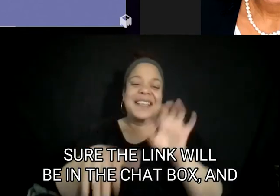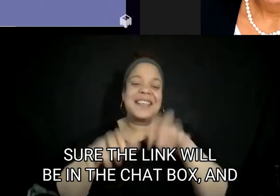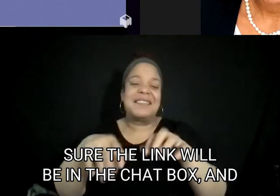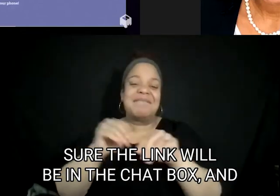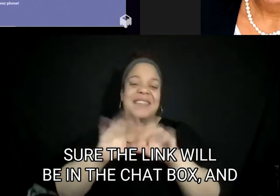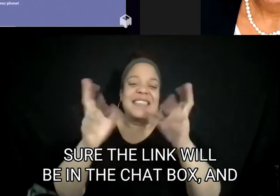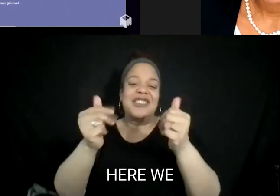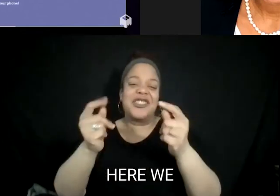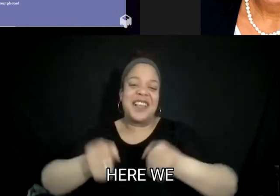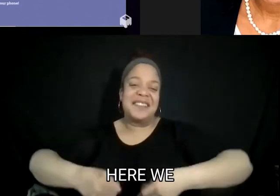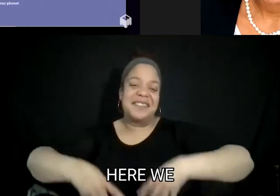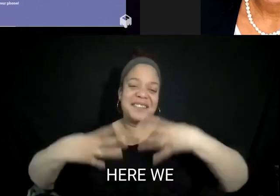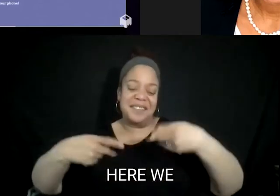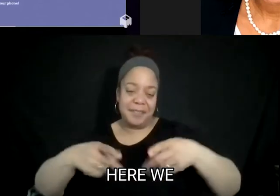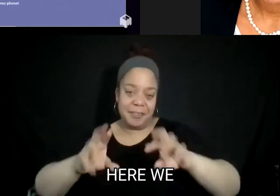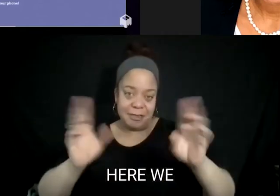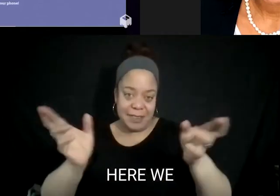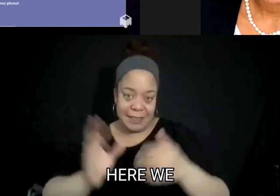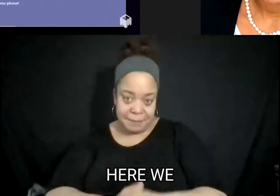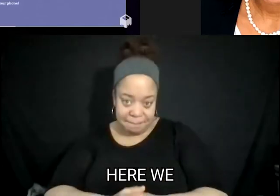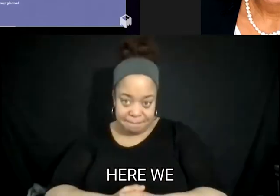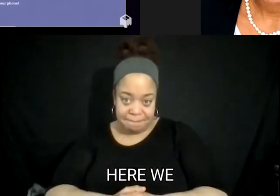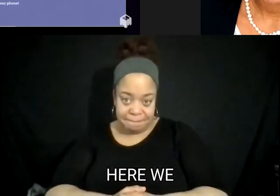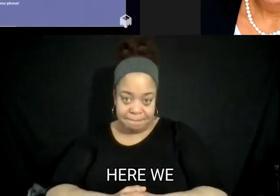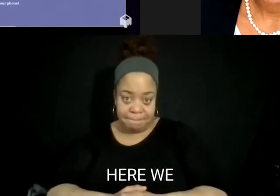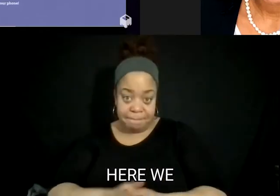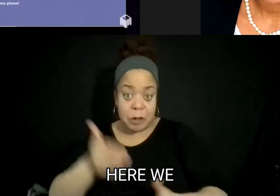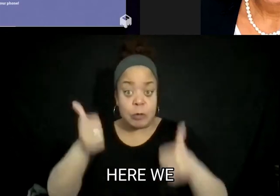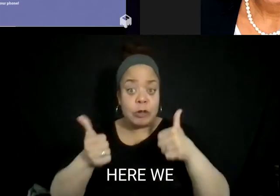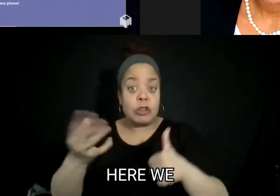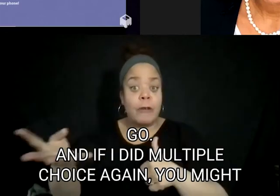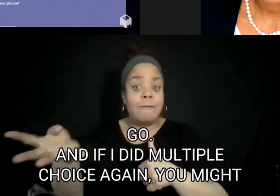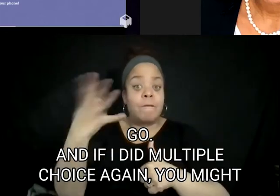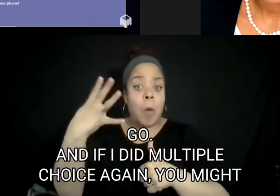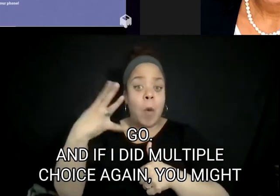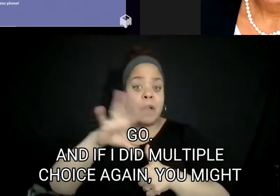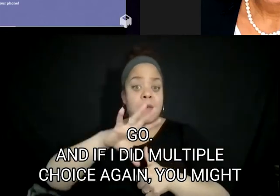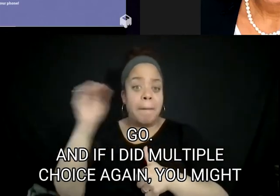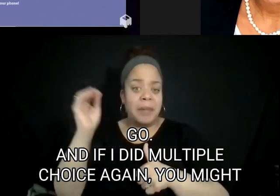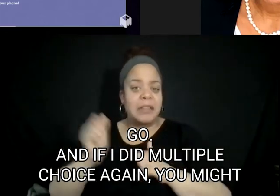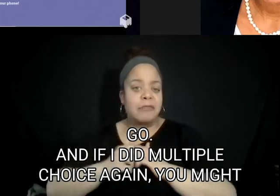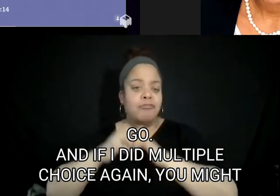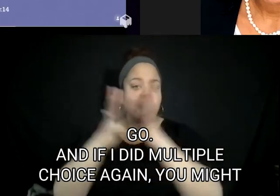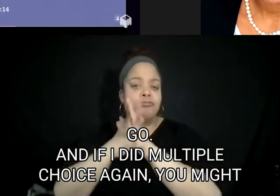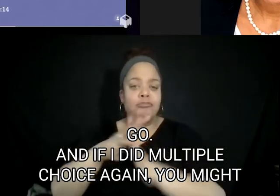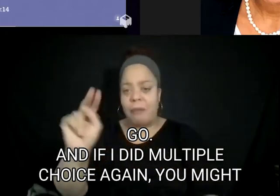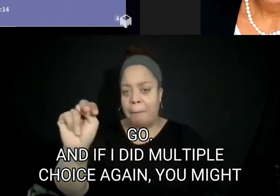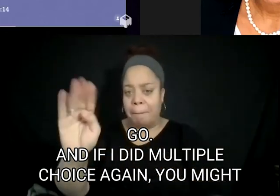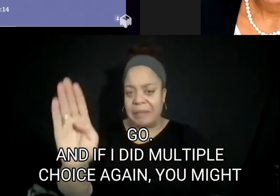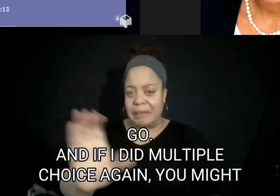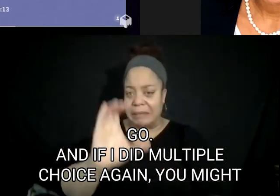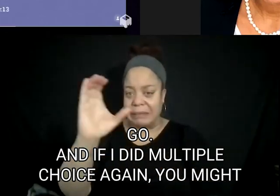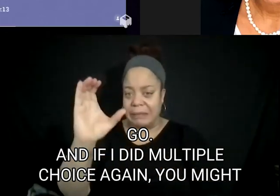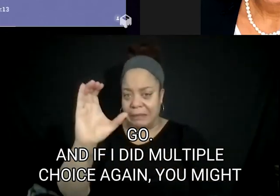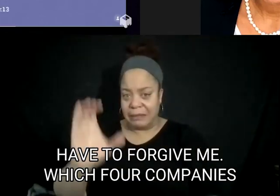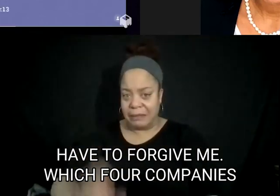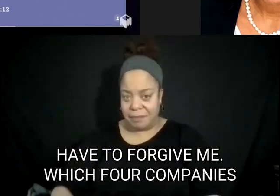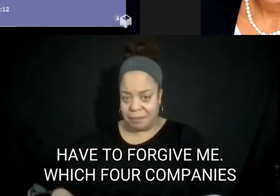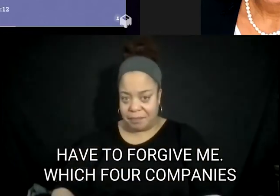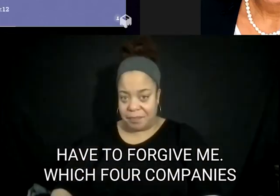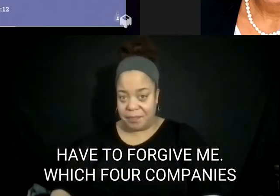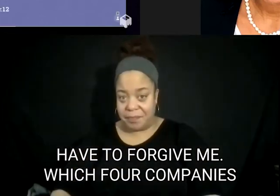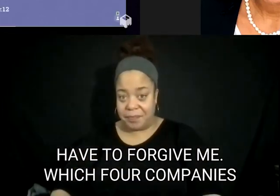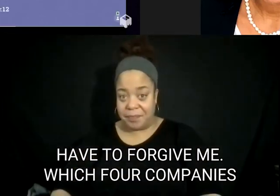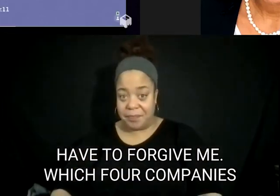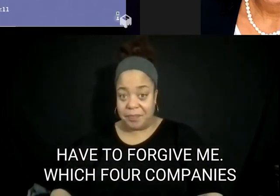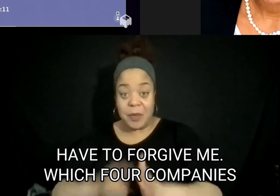And if I did multiple choice again, you might have to forgive me. Which four companies started NBC? So you'll have five choices here, I believe. Was it